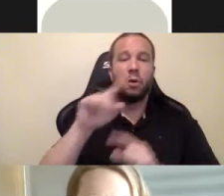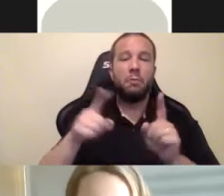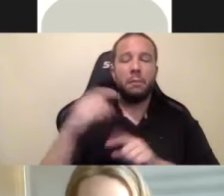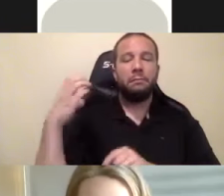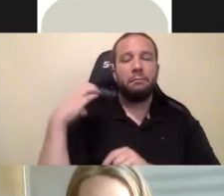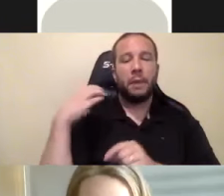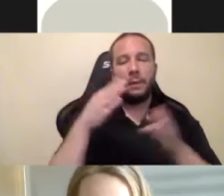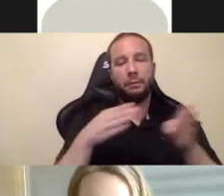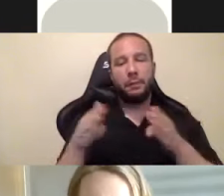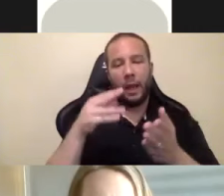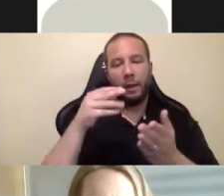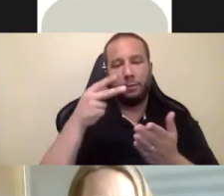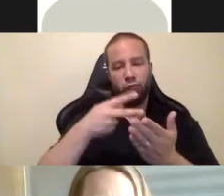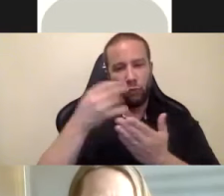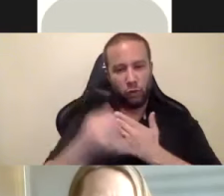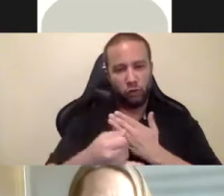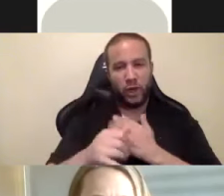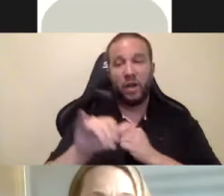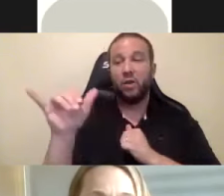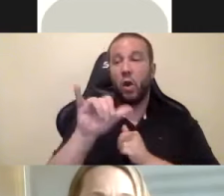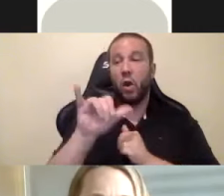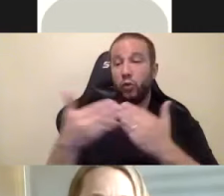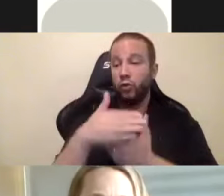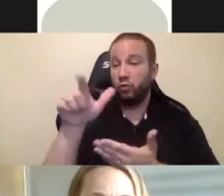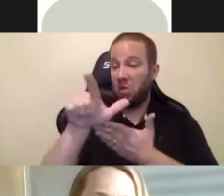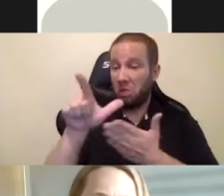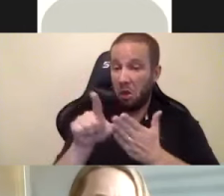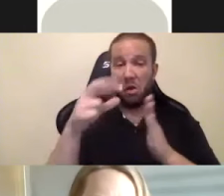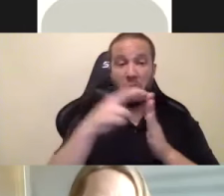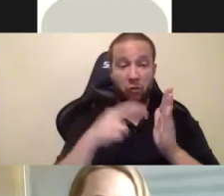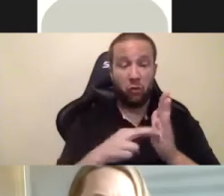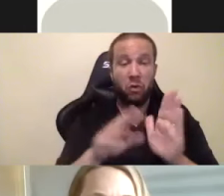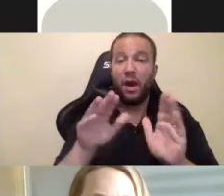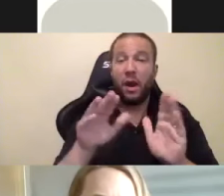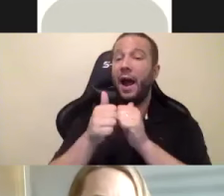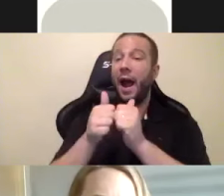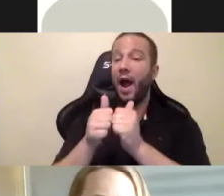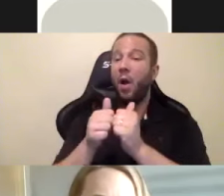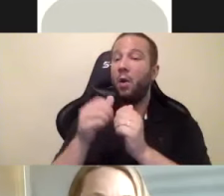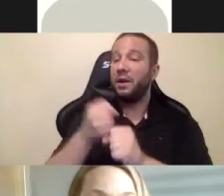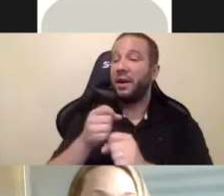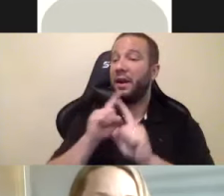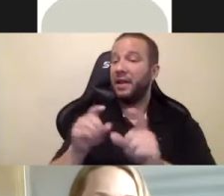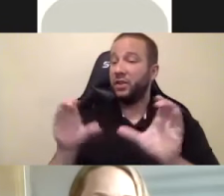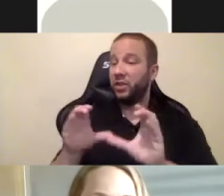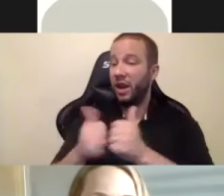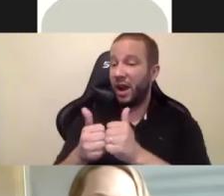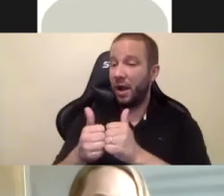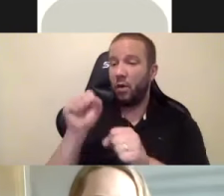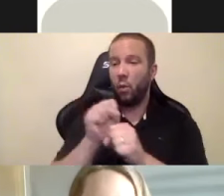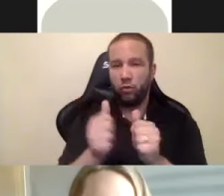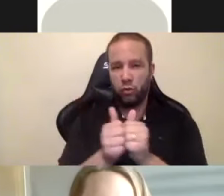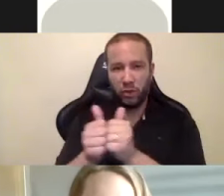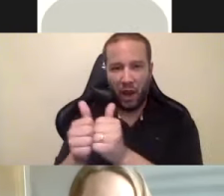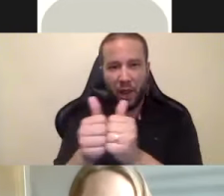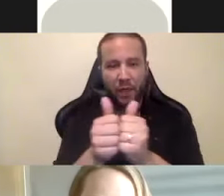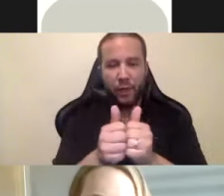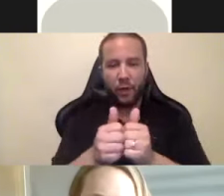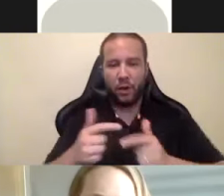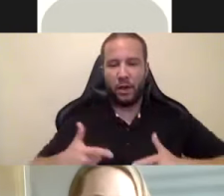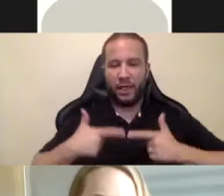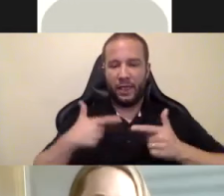projects, as well as legislation, sometimes the best approach is to work with neighboring